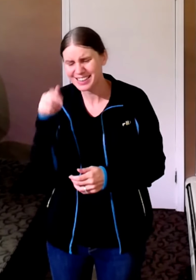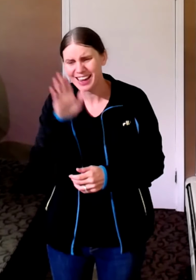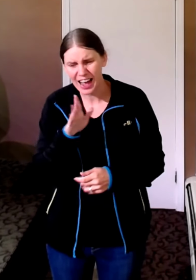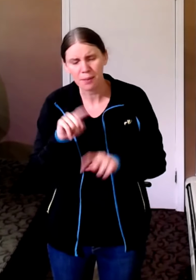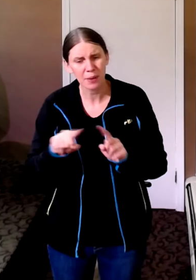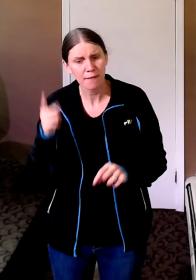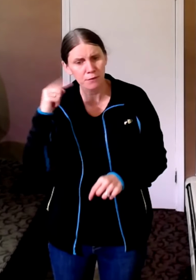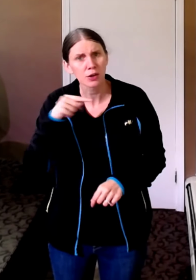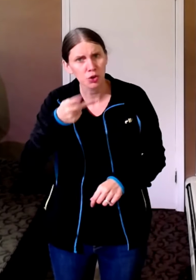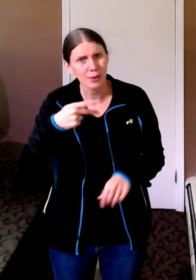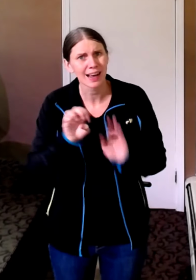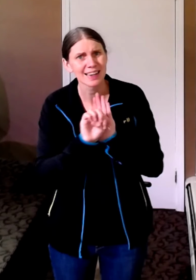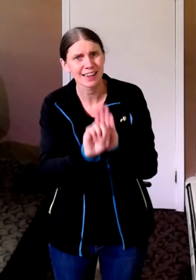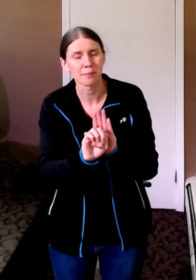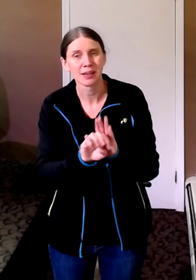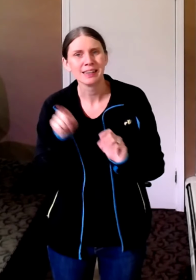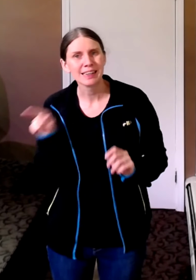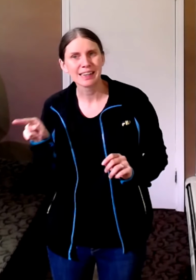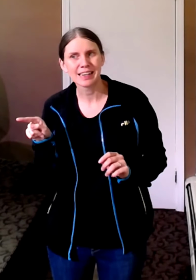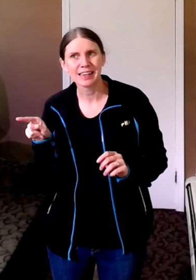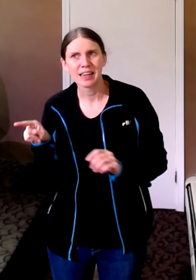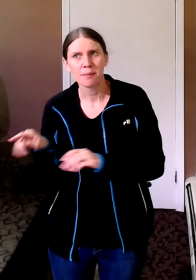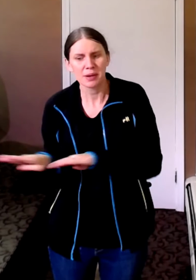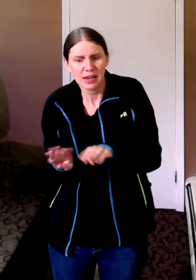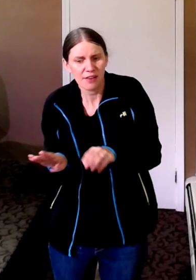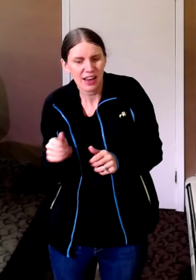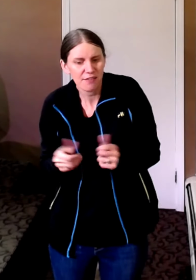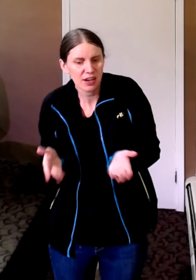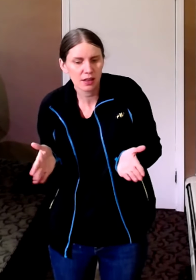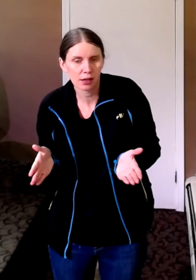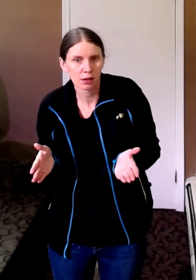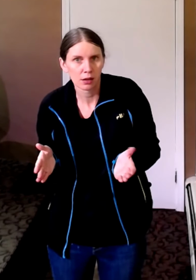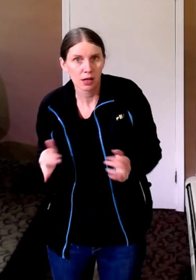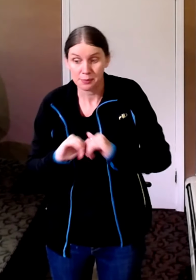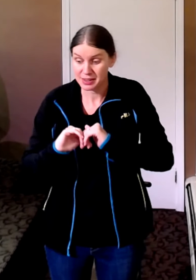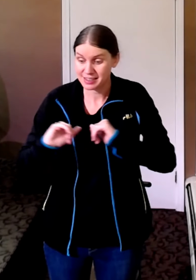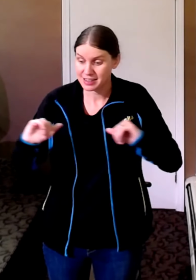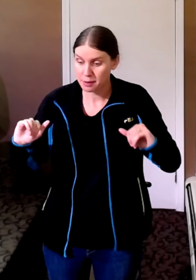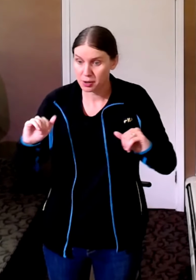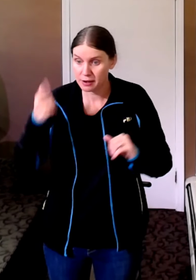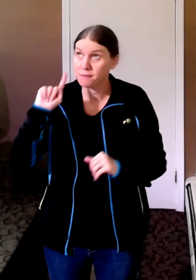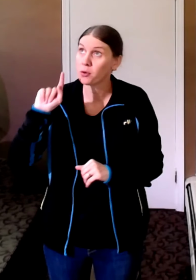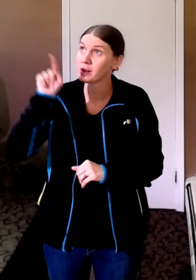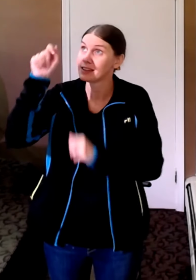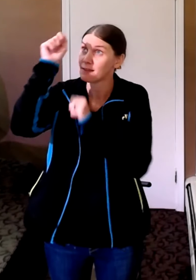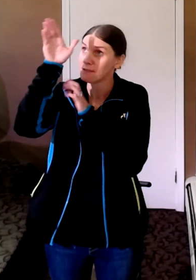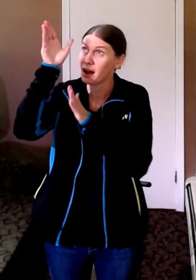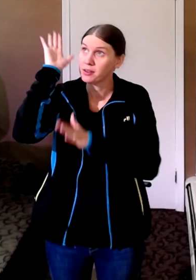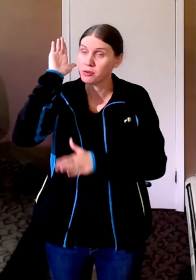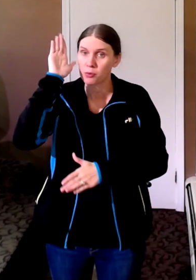our example, it's because He did everything because He was consecrated to the Father's